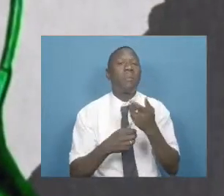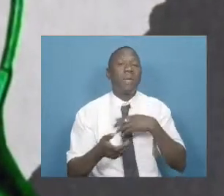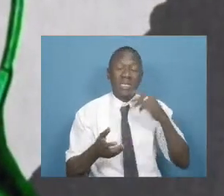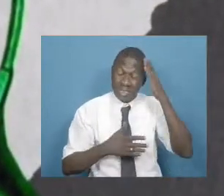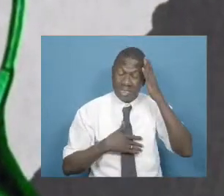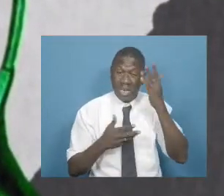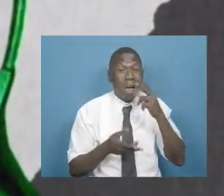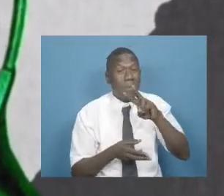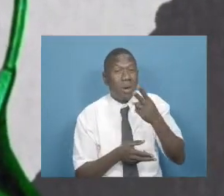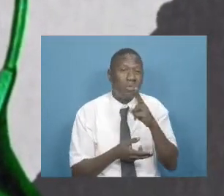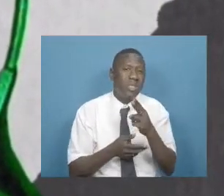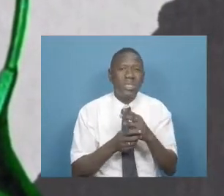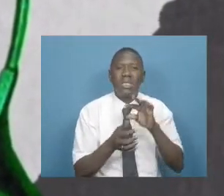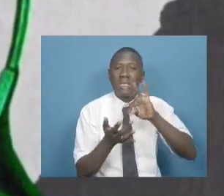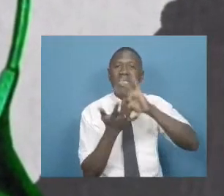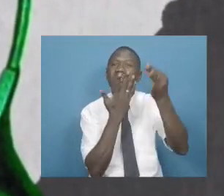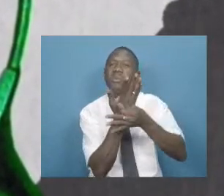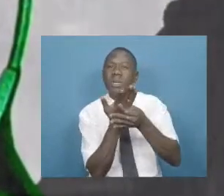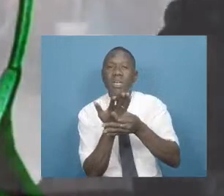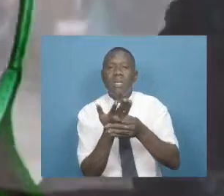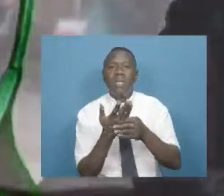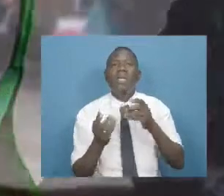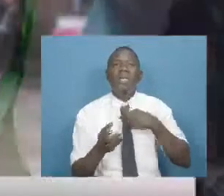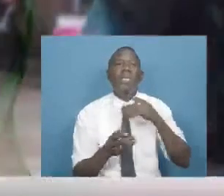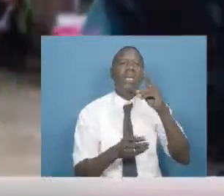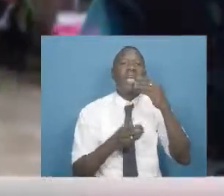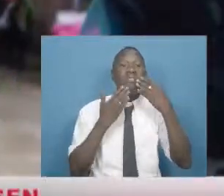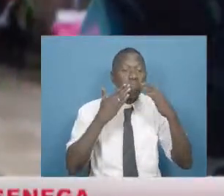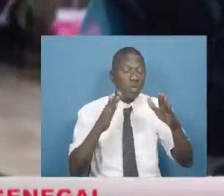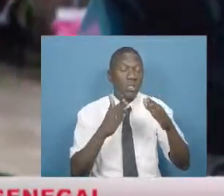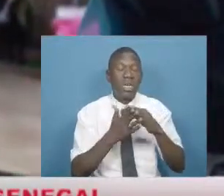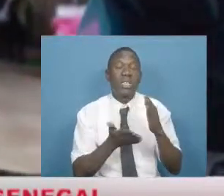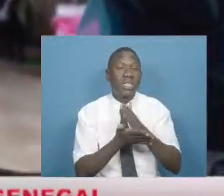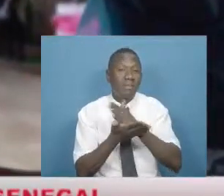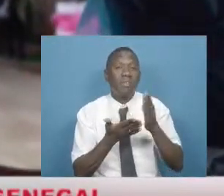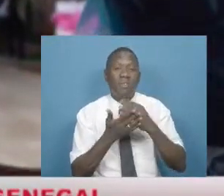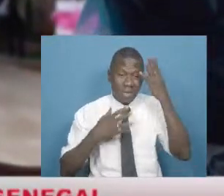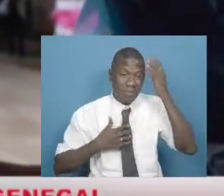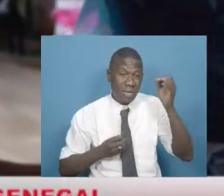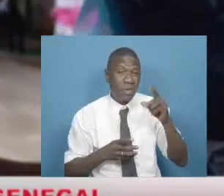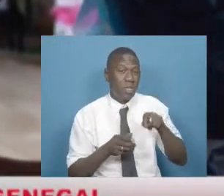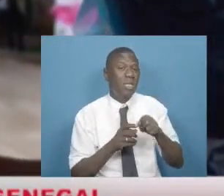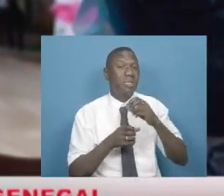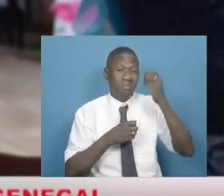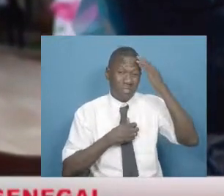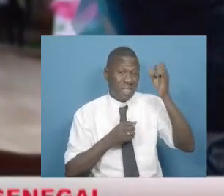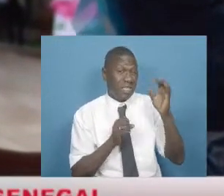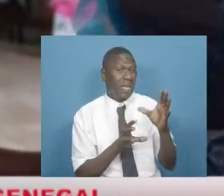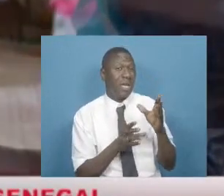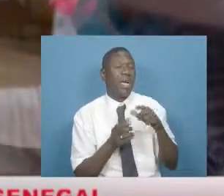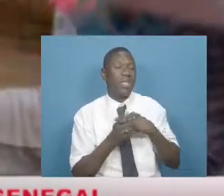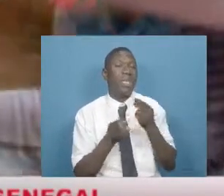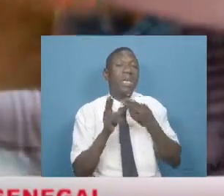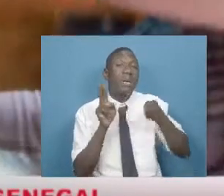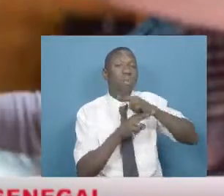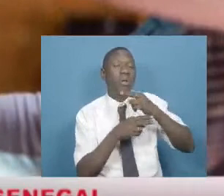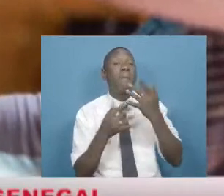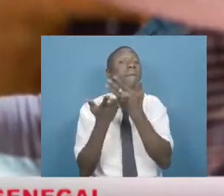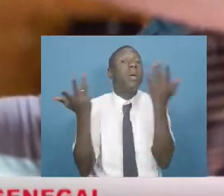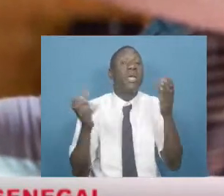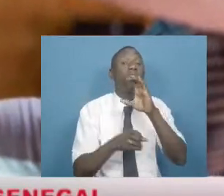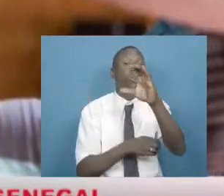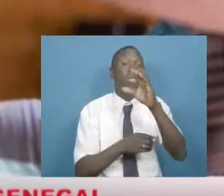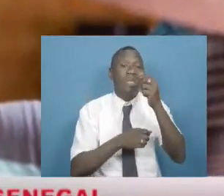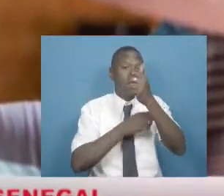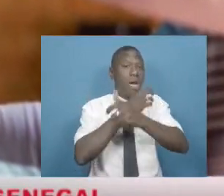its transmissibility, preliminary data suggests an increased risk of reinfection with this variant, as the variant has been reported in many countries